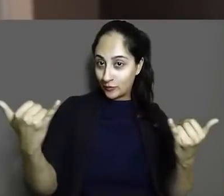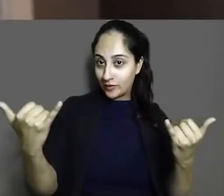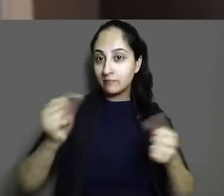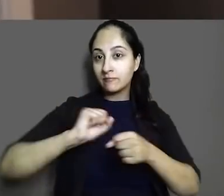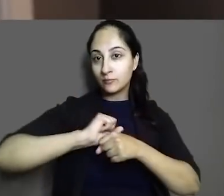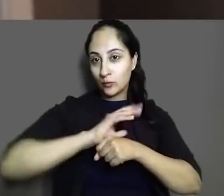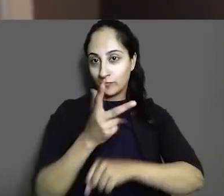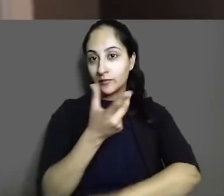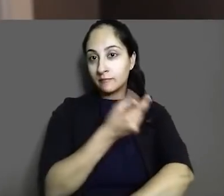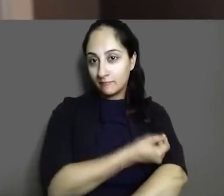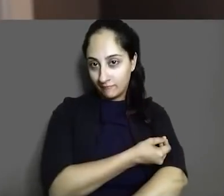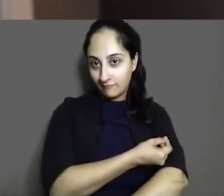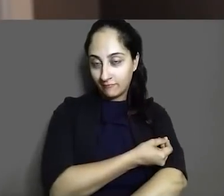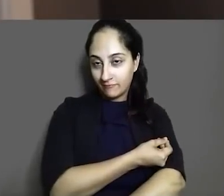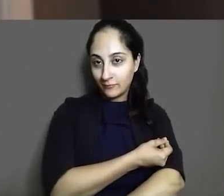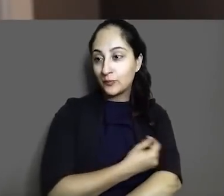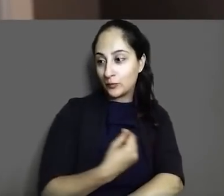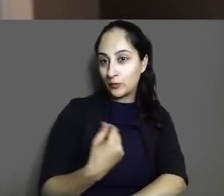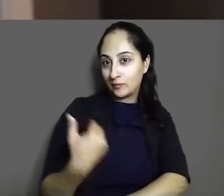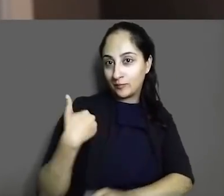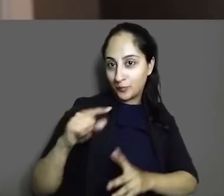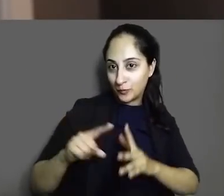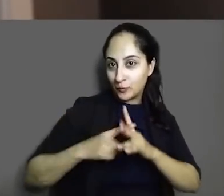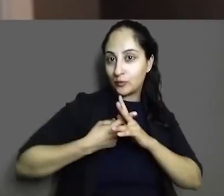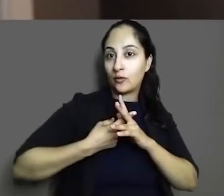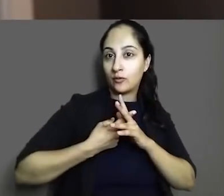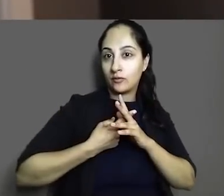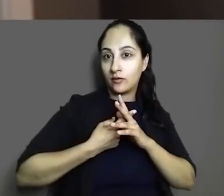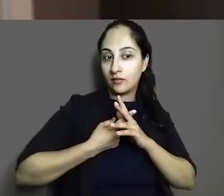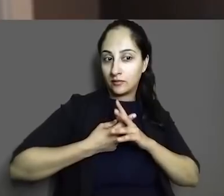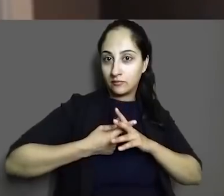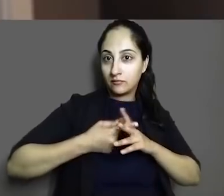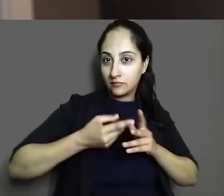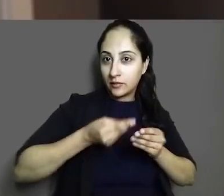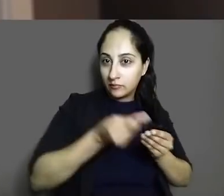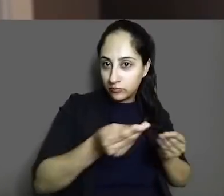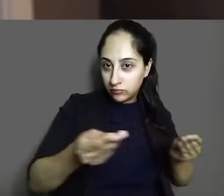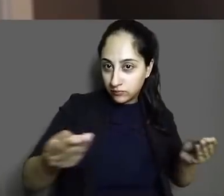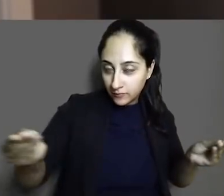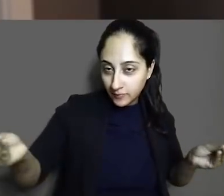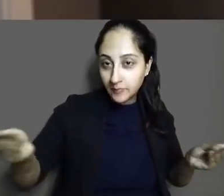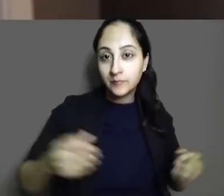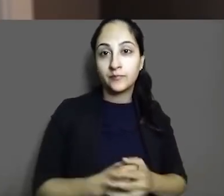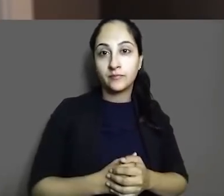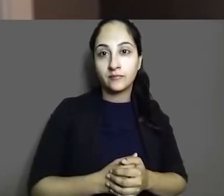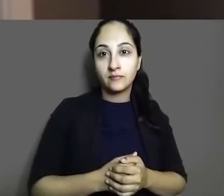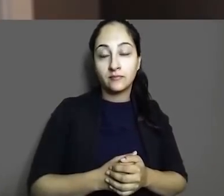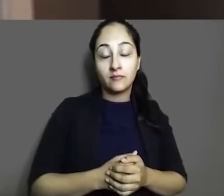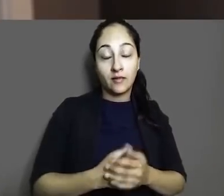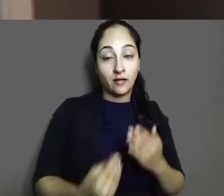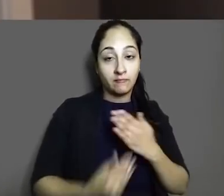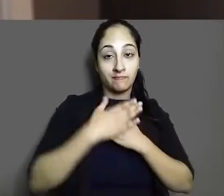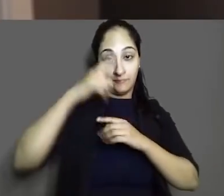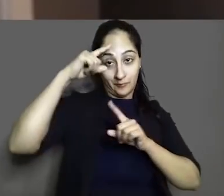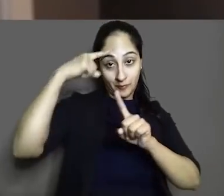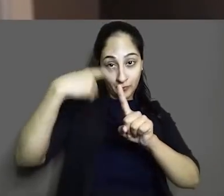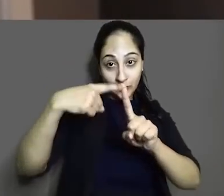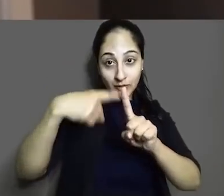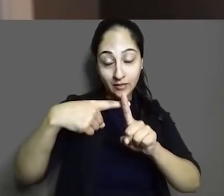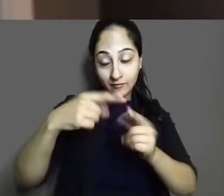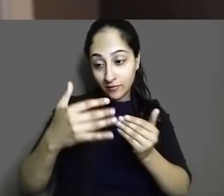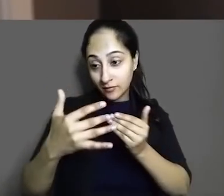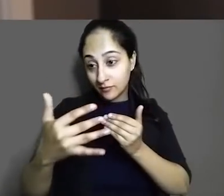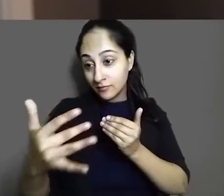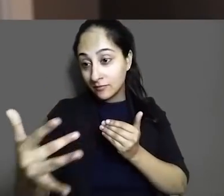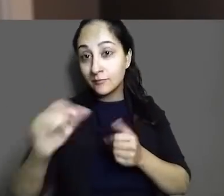to be rolled out in Canada, and maybe more vaccines around the corner for quicker uptake and us being able to get out of our house